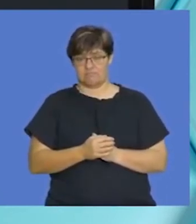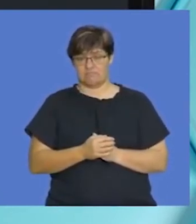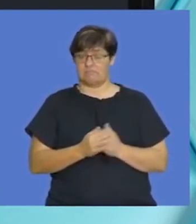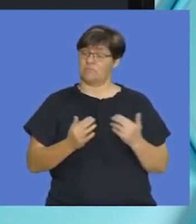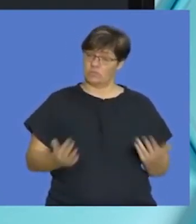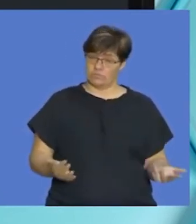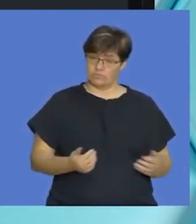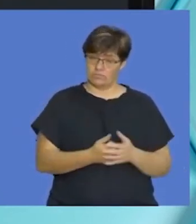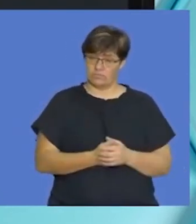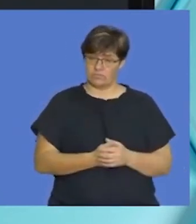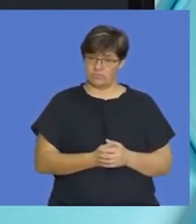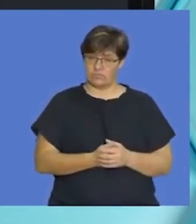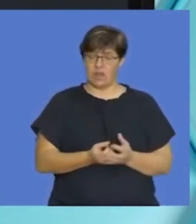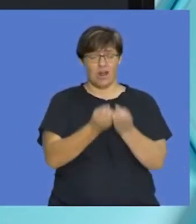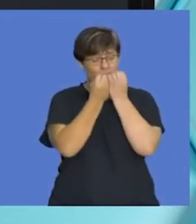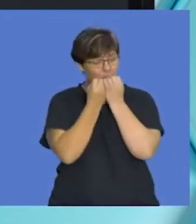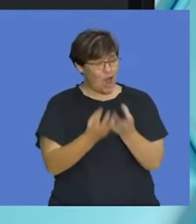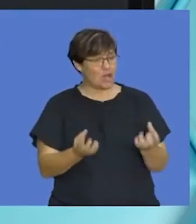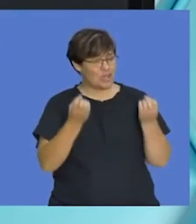okay? So,